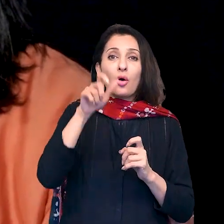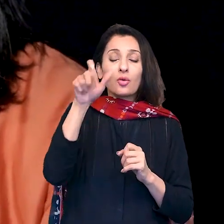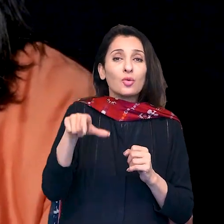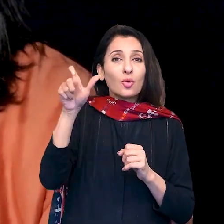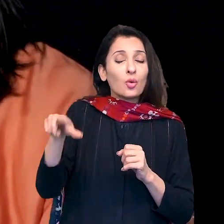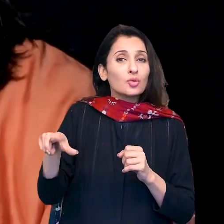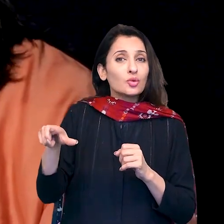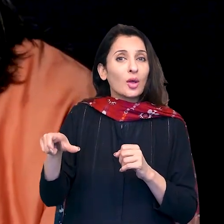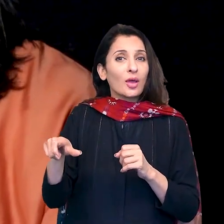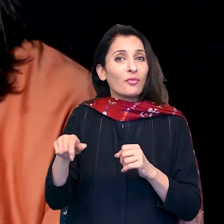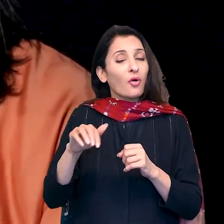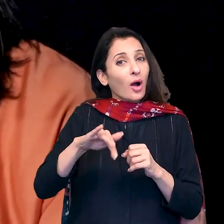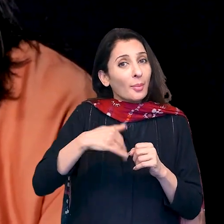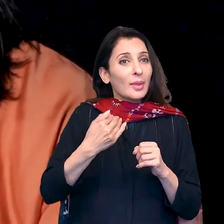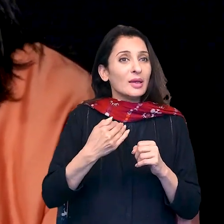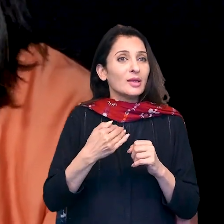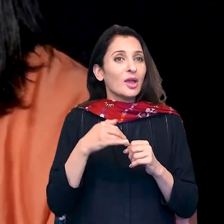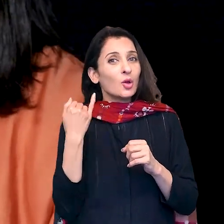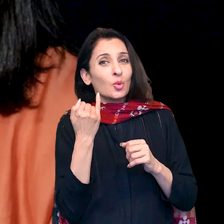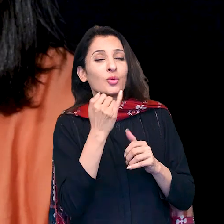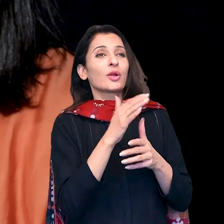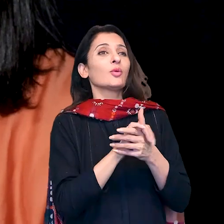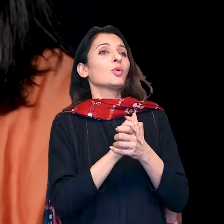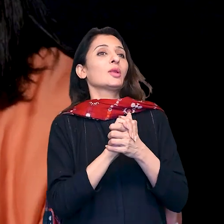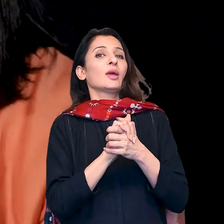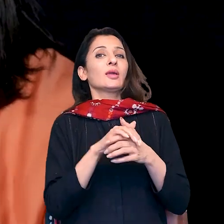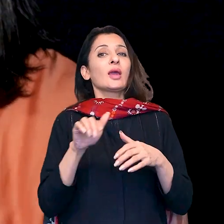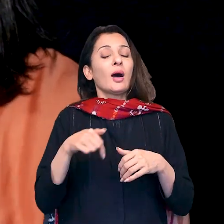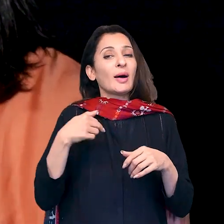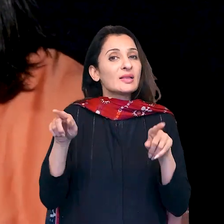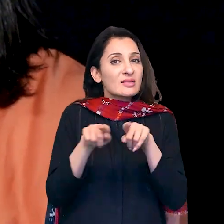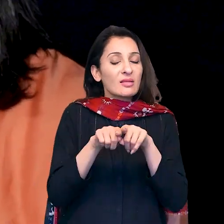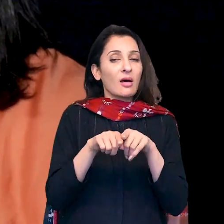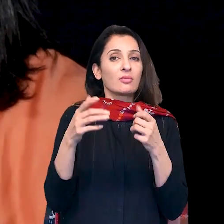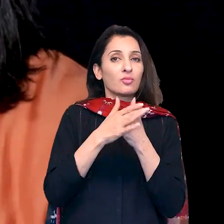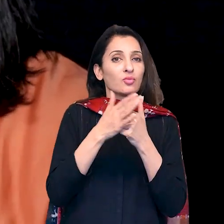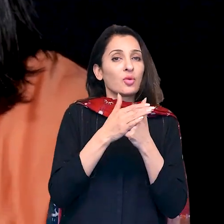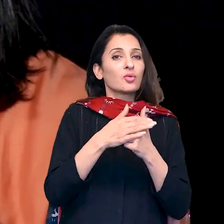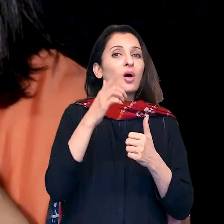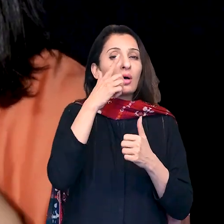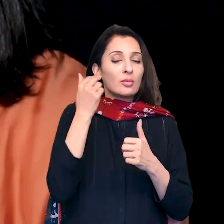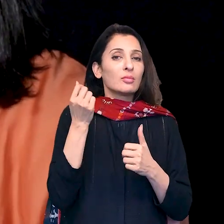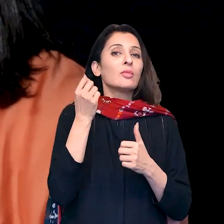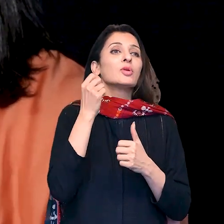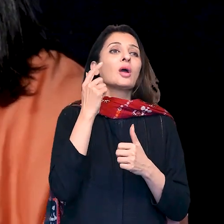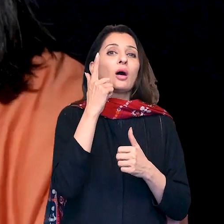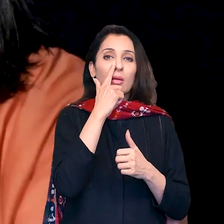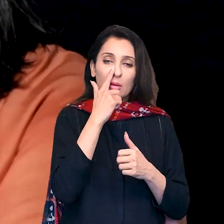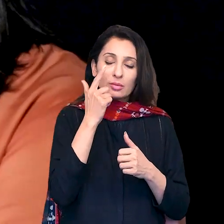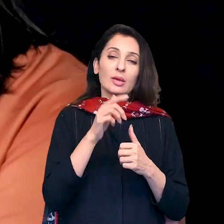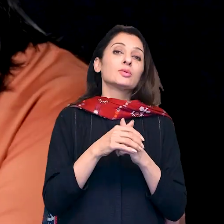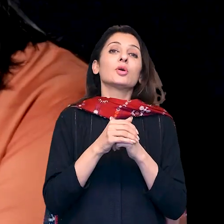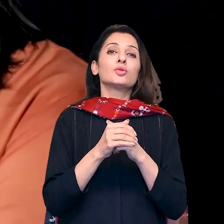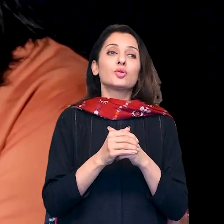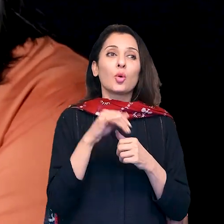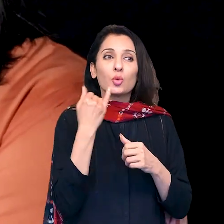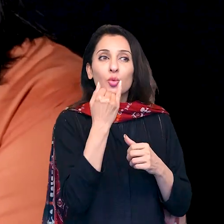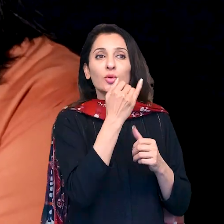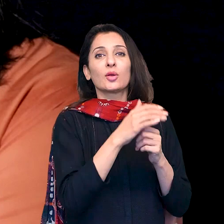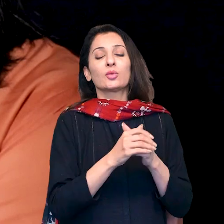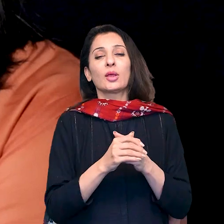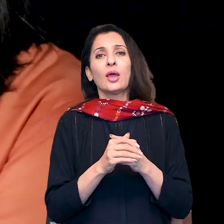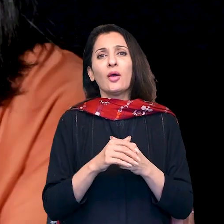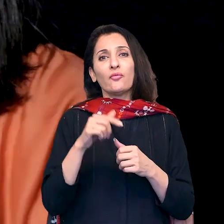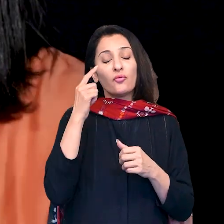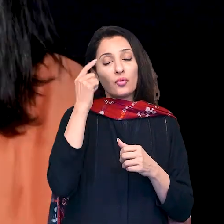they're choosing partners just for the sake of marriage. They're not choosing partners to develop a healthy relation within themselves